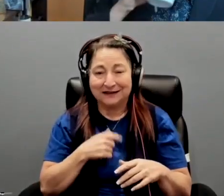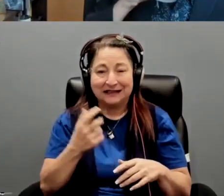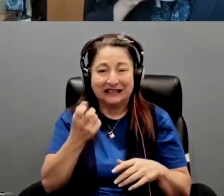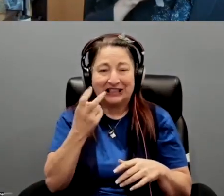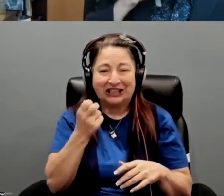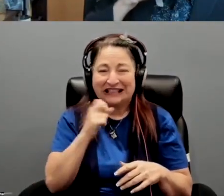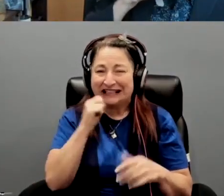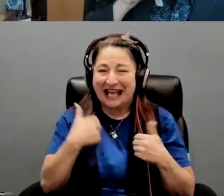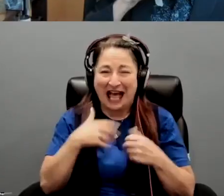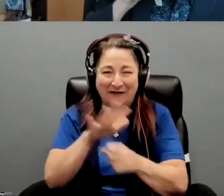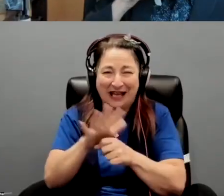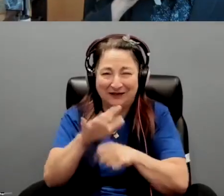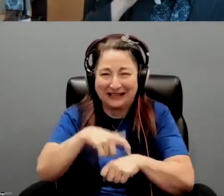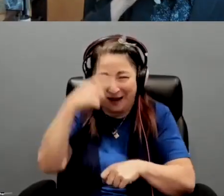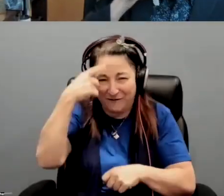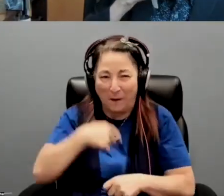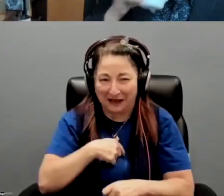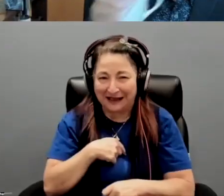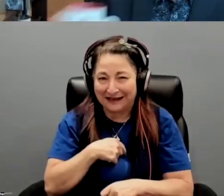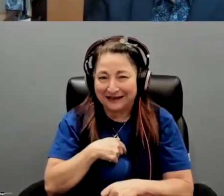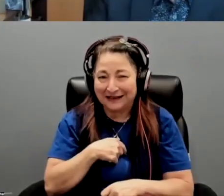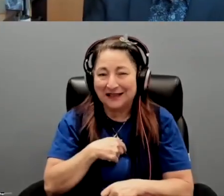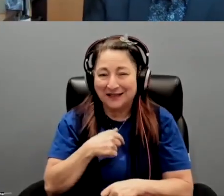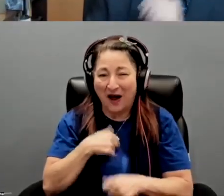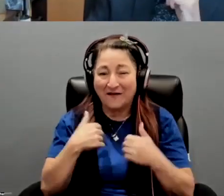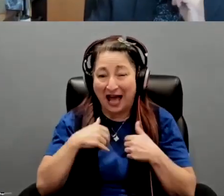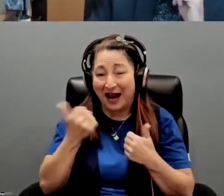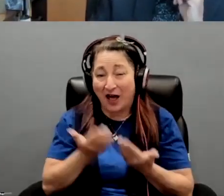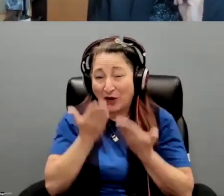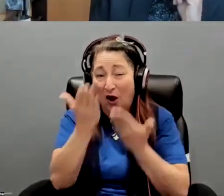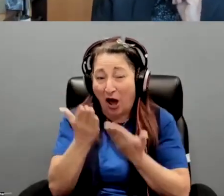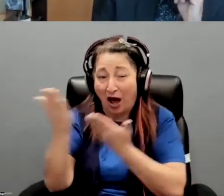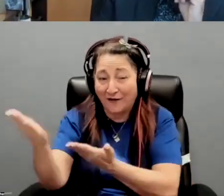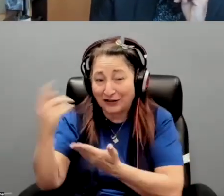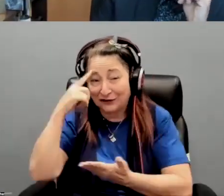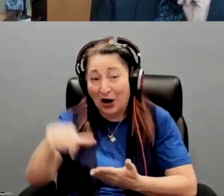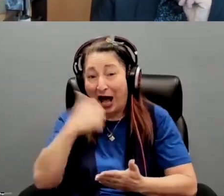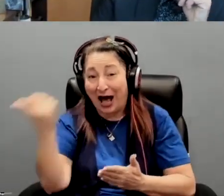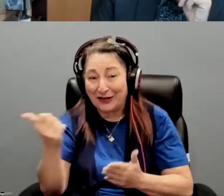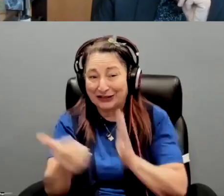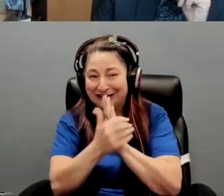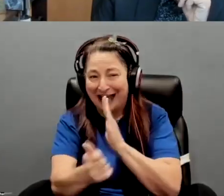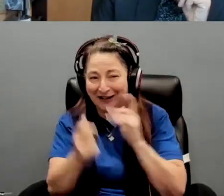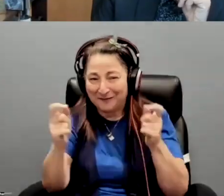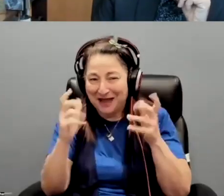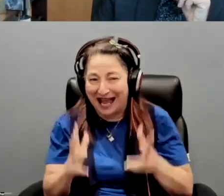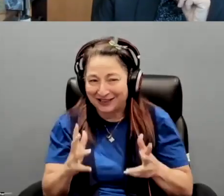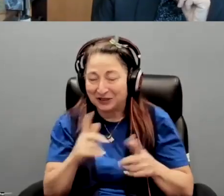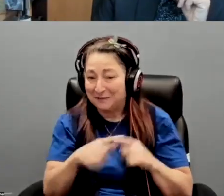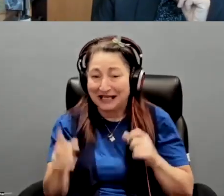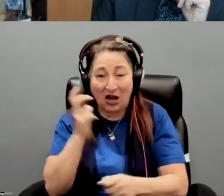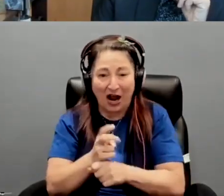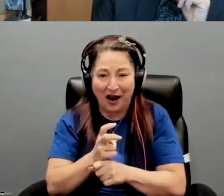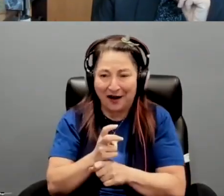time for me. And so like, I have had a lot of other offers for representation, but I guess what's really been hard is how